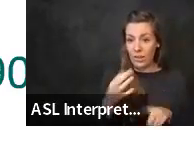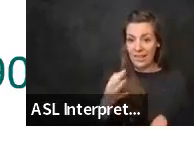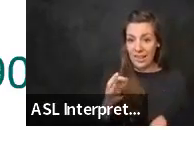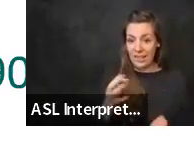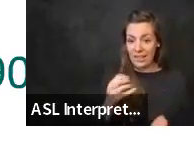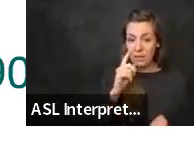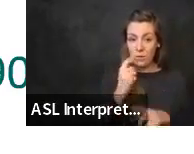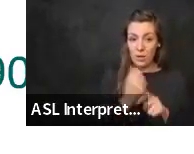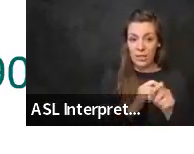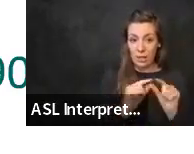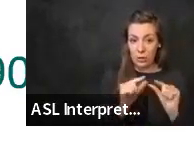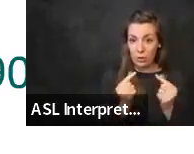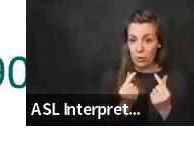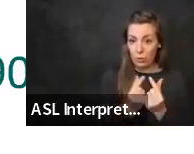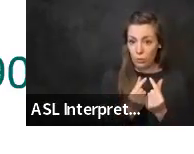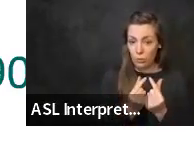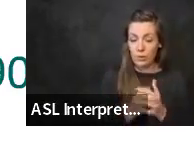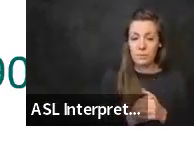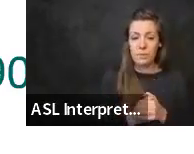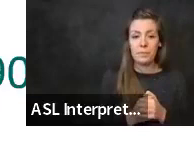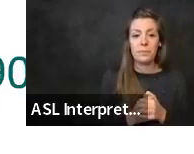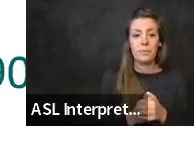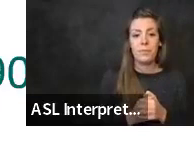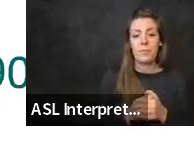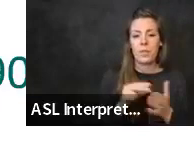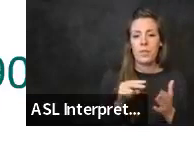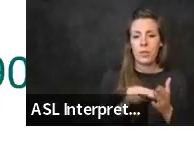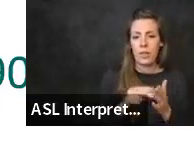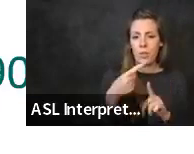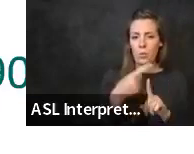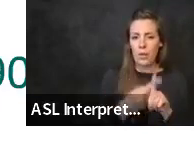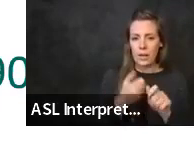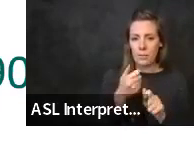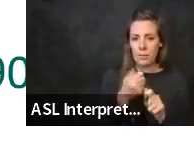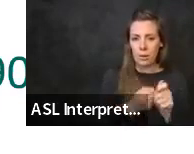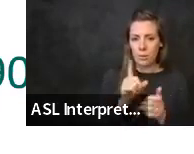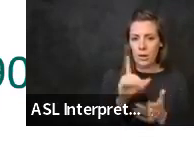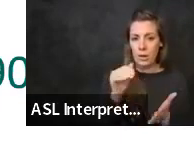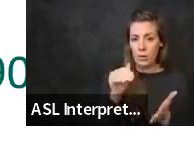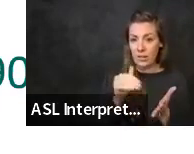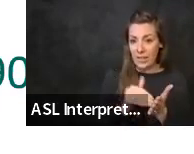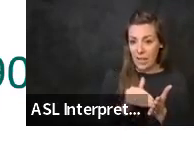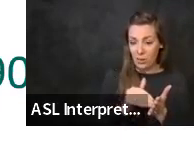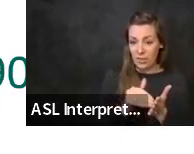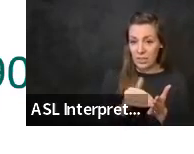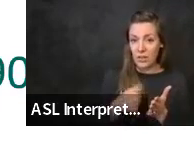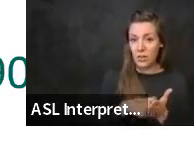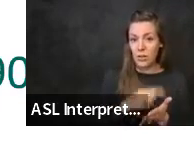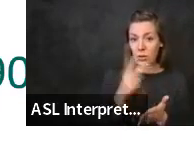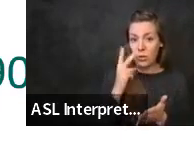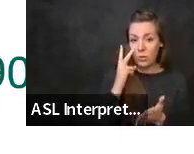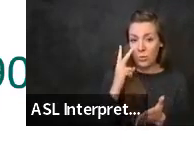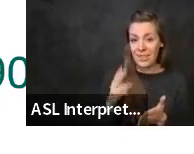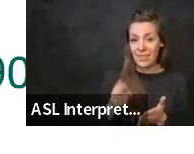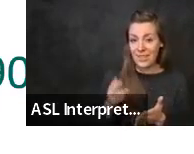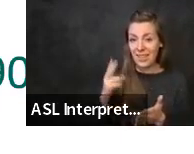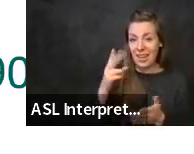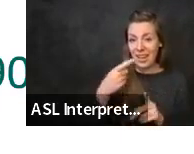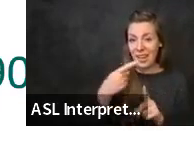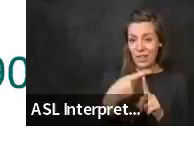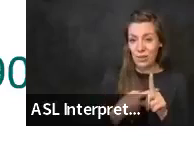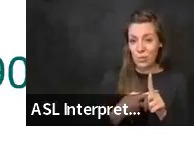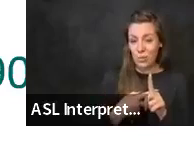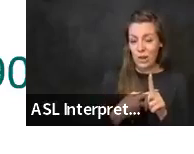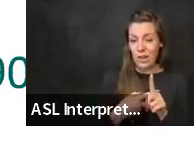group. So looking at a rate per 100,000, we see the highest rates among